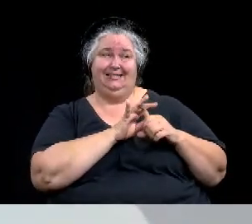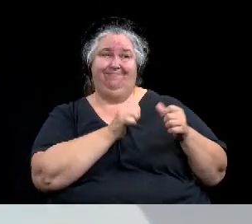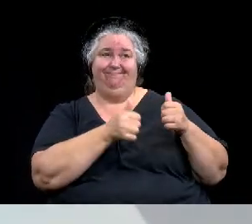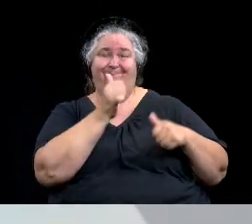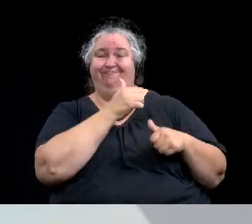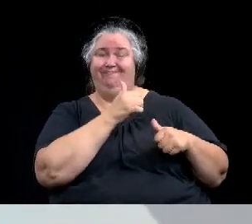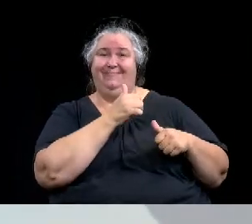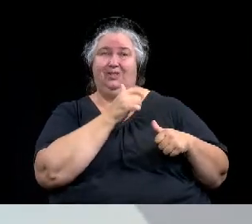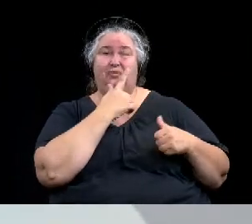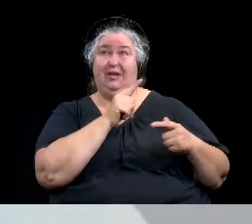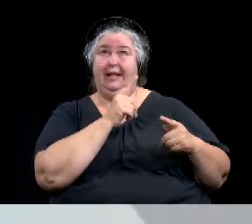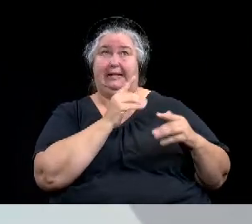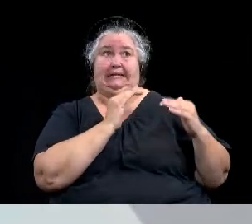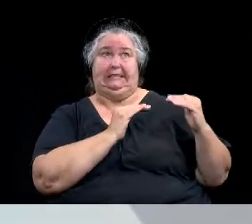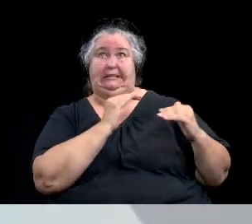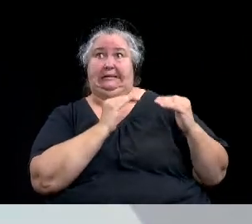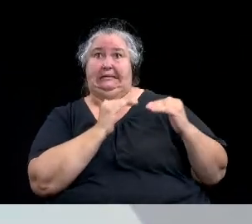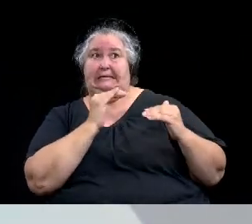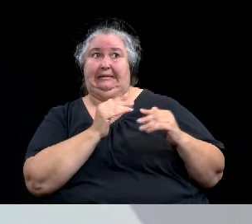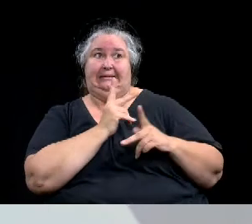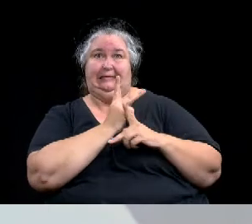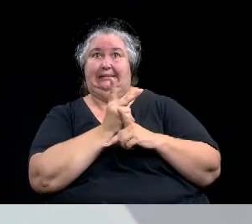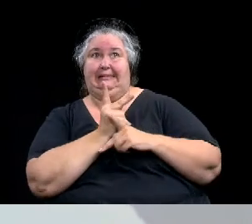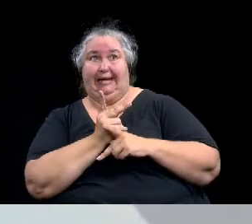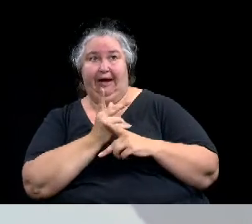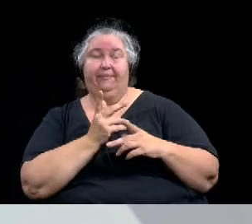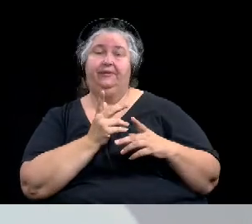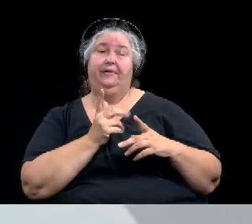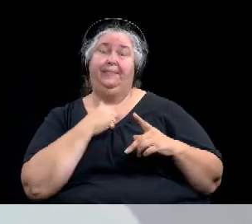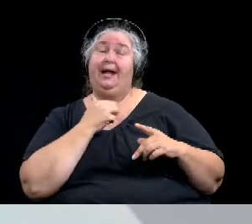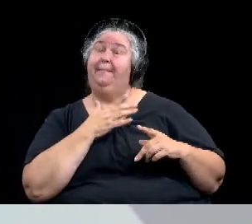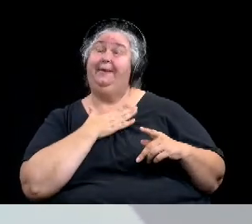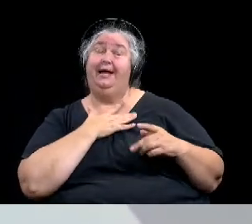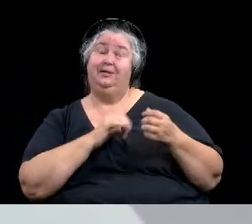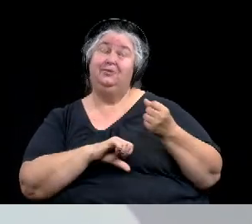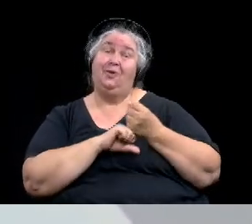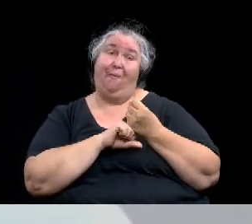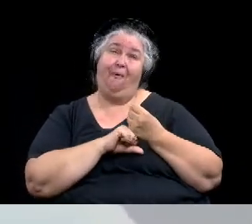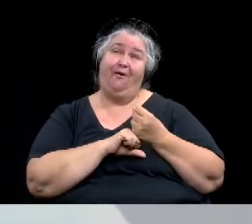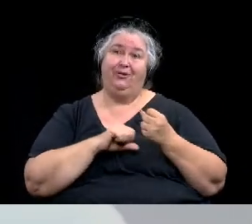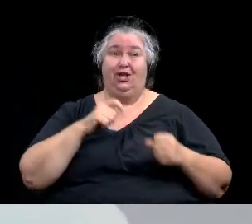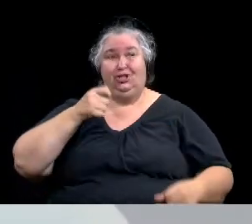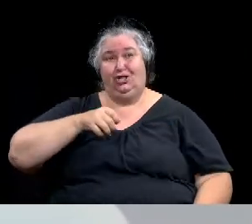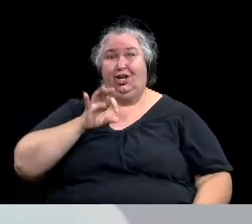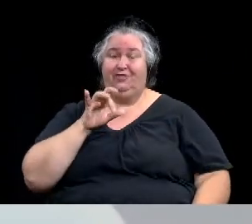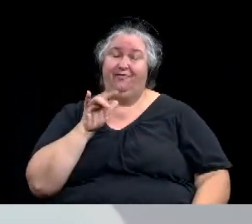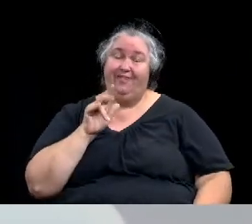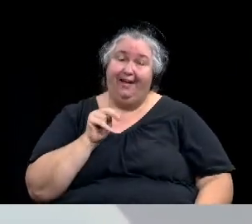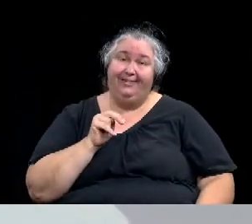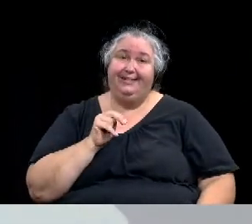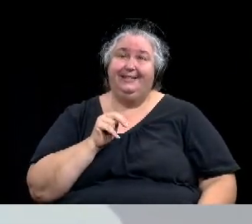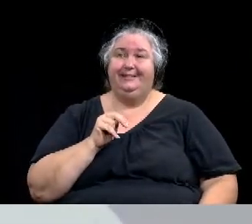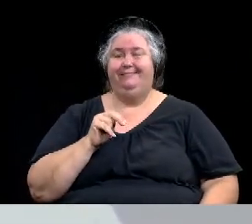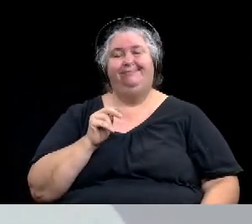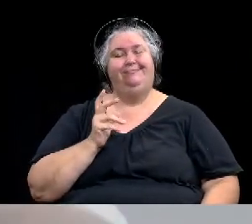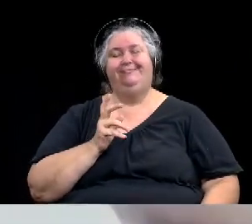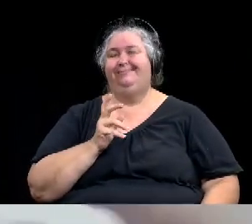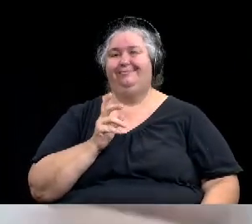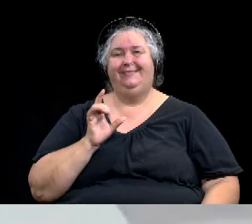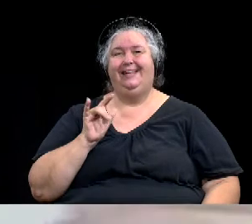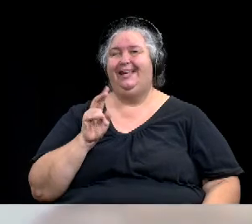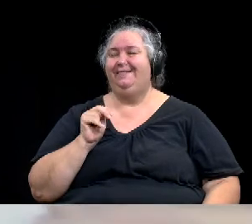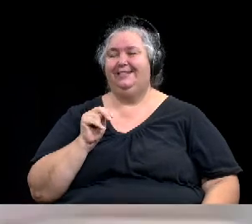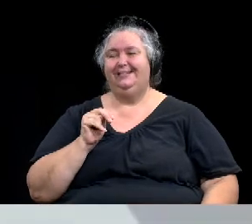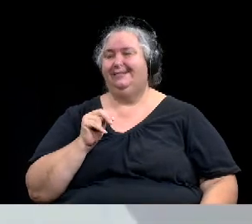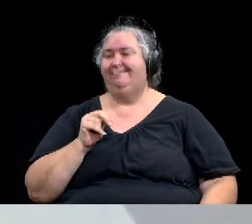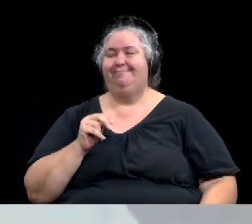things in balance. And so I'm glad to be in support of Judge Felton, even while we might end